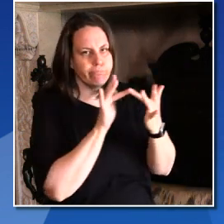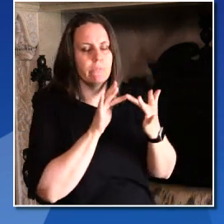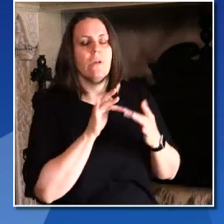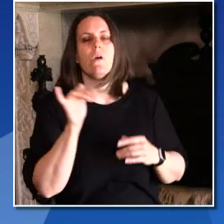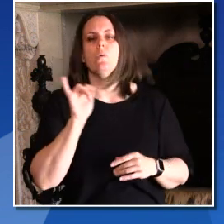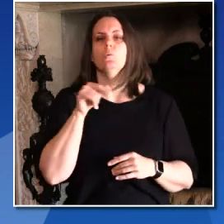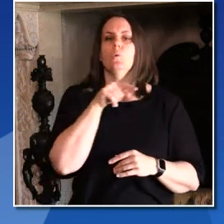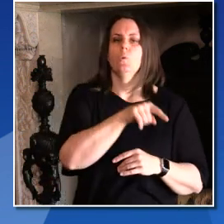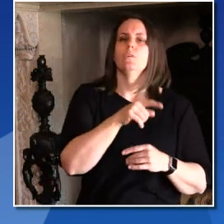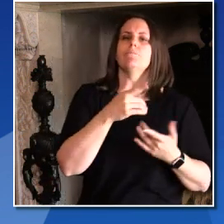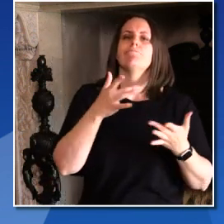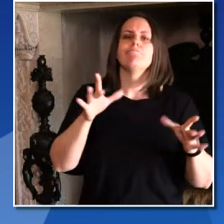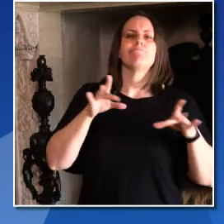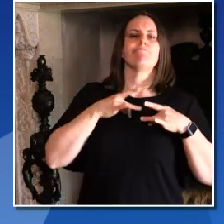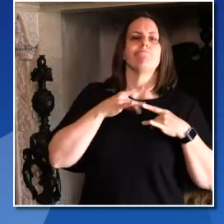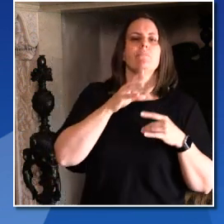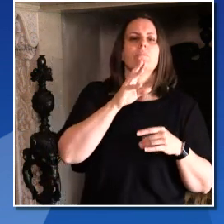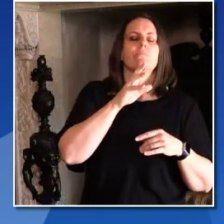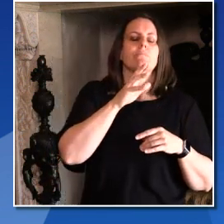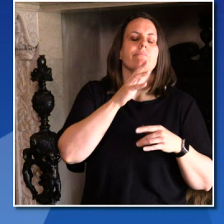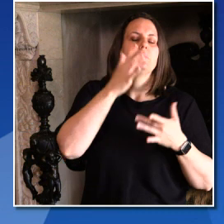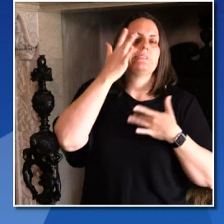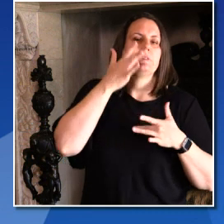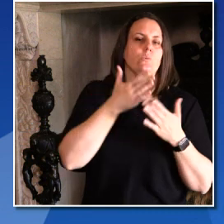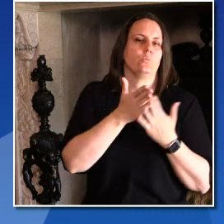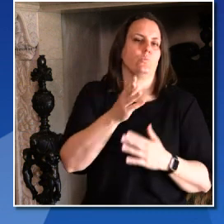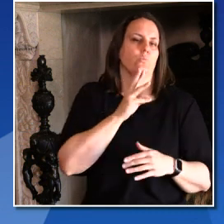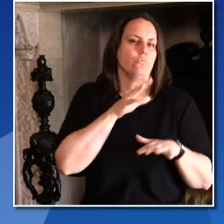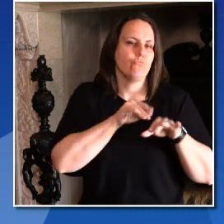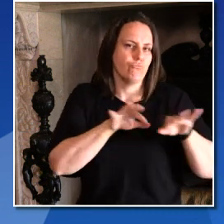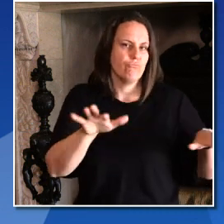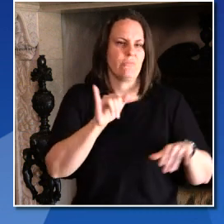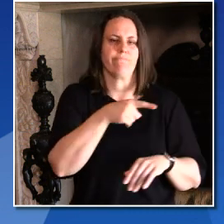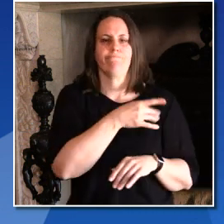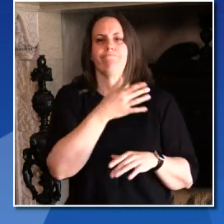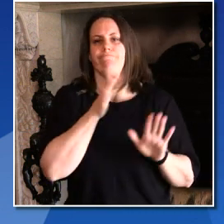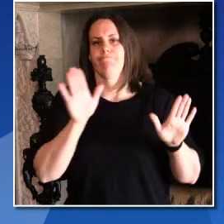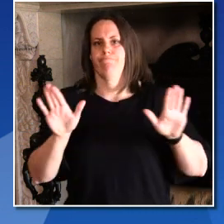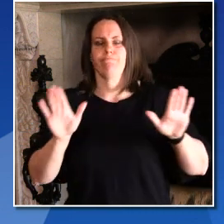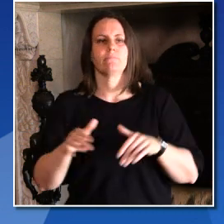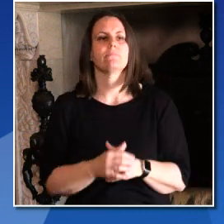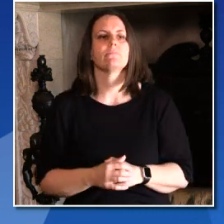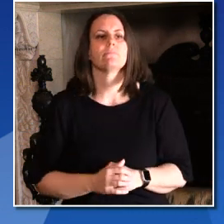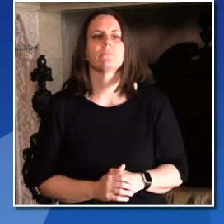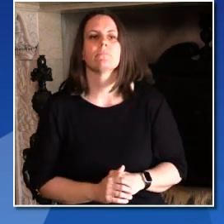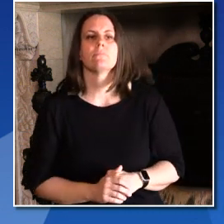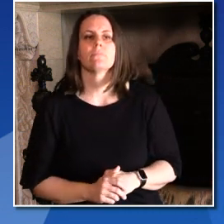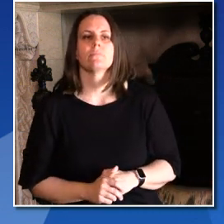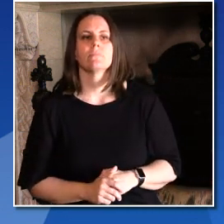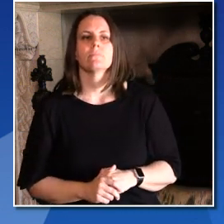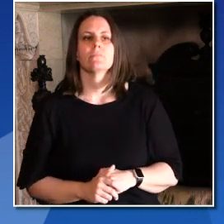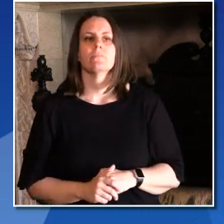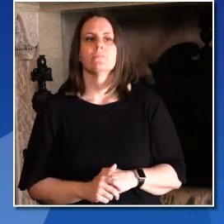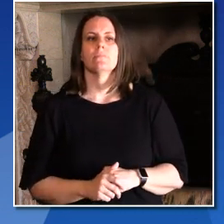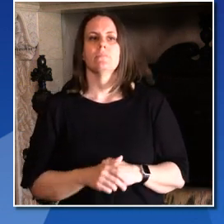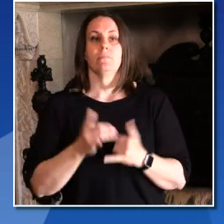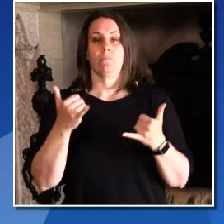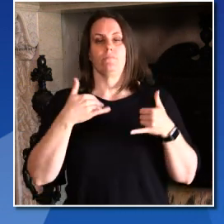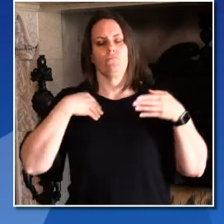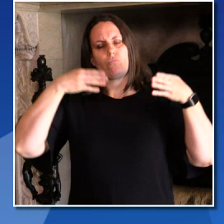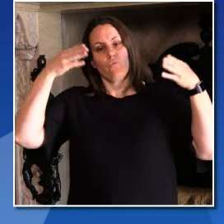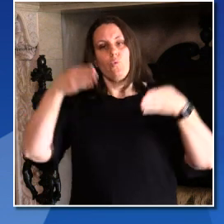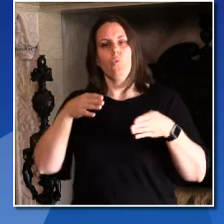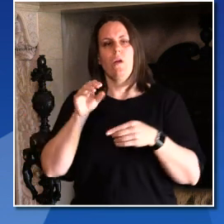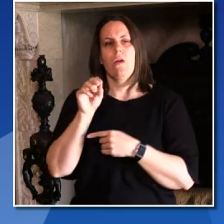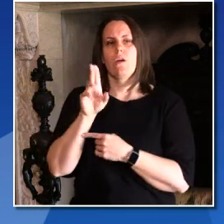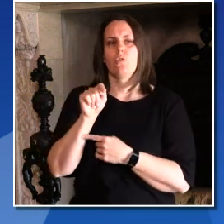this. What do you do when you find out about an outbreak? What should someone do, and how is that different from the contact tracing that